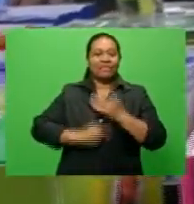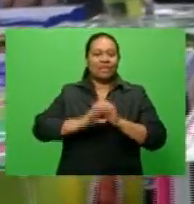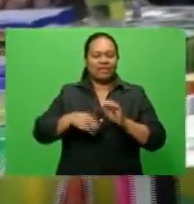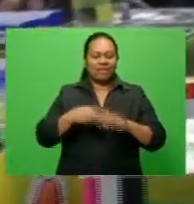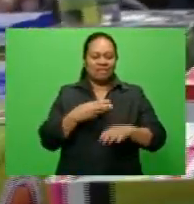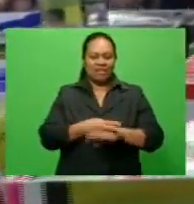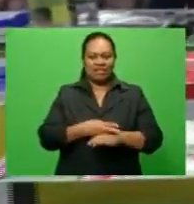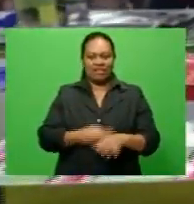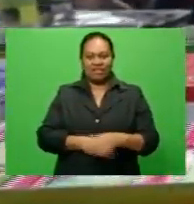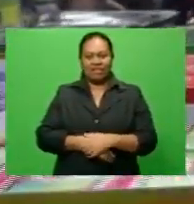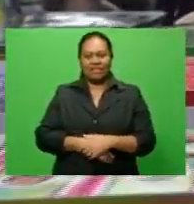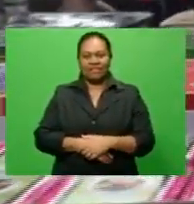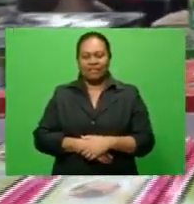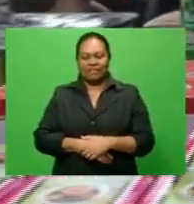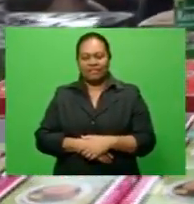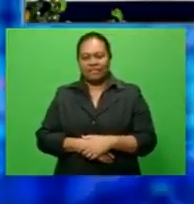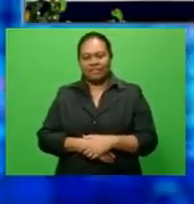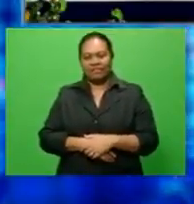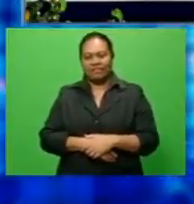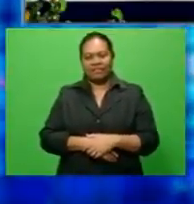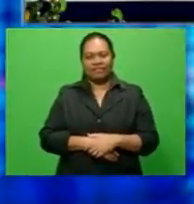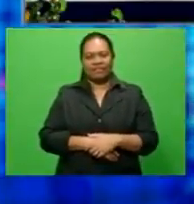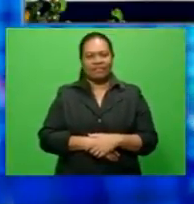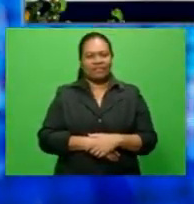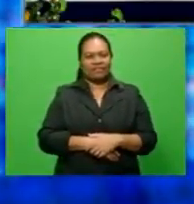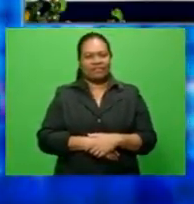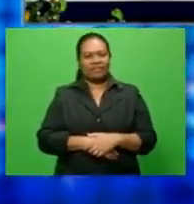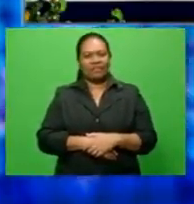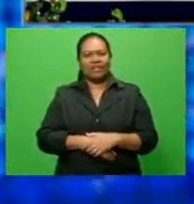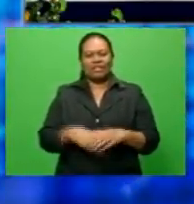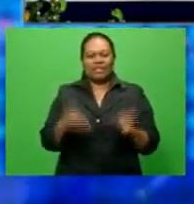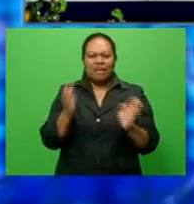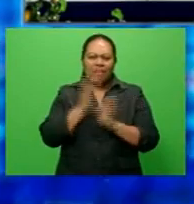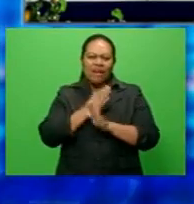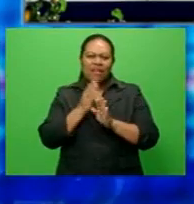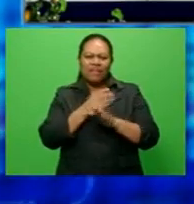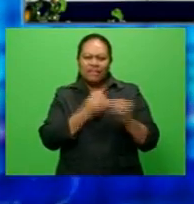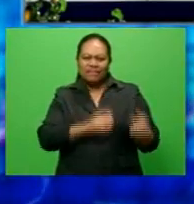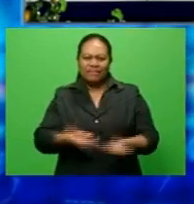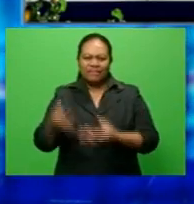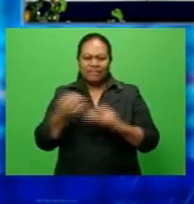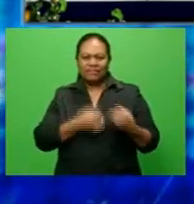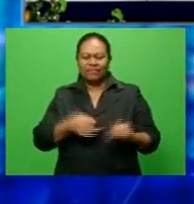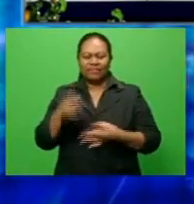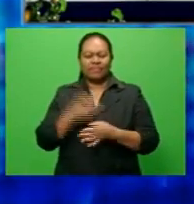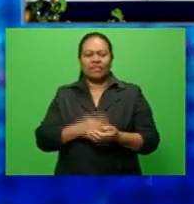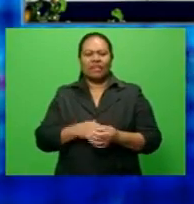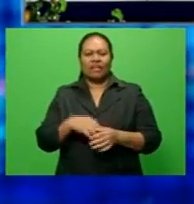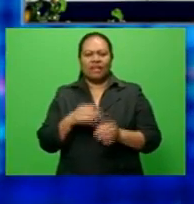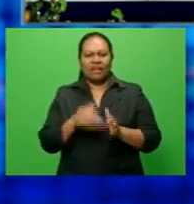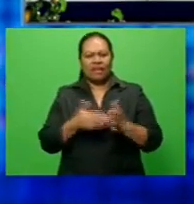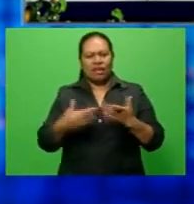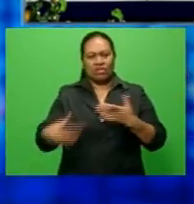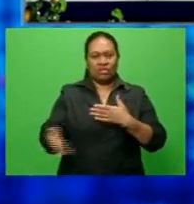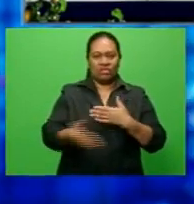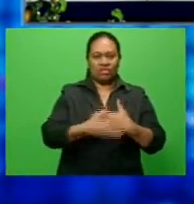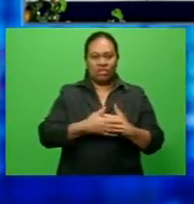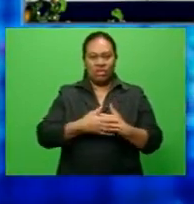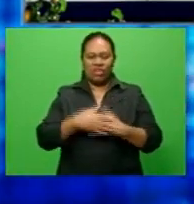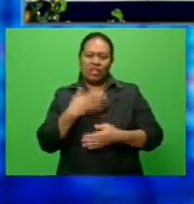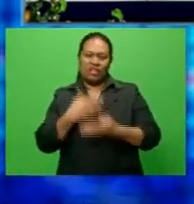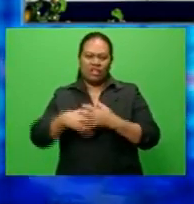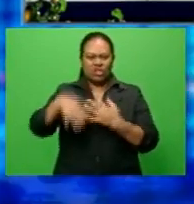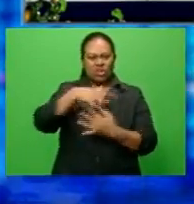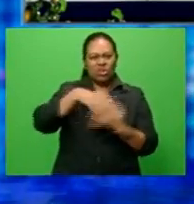Venina Rakautonga, FBC News. Private delivery companies United Parcel Service and FedEx have shut down on social